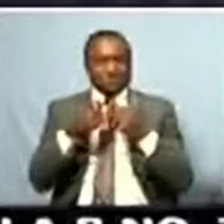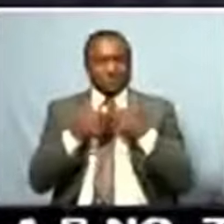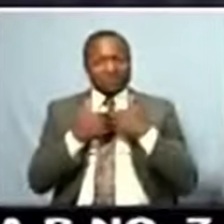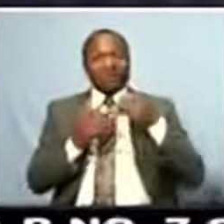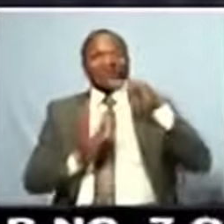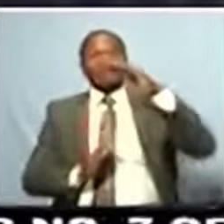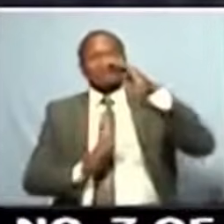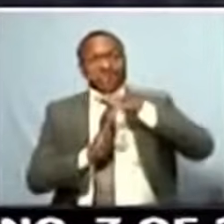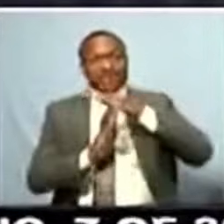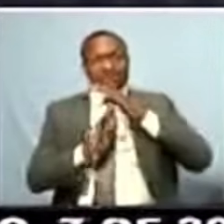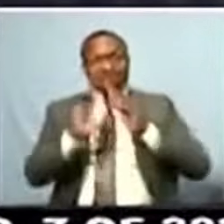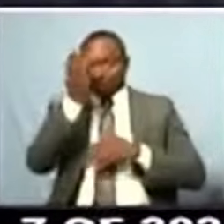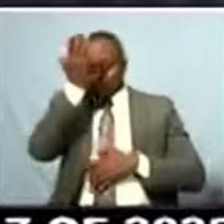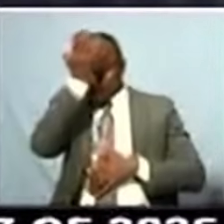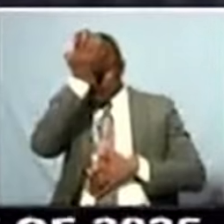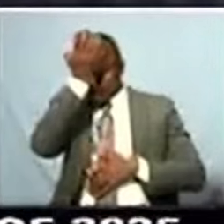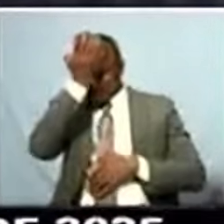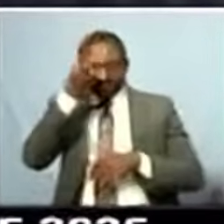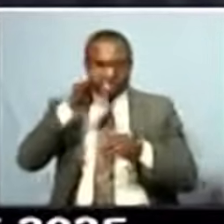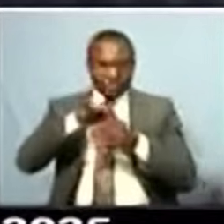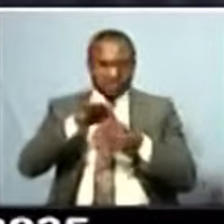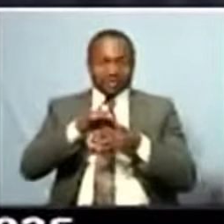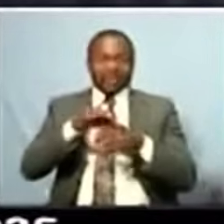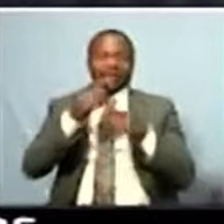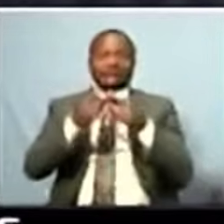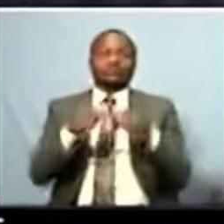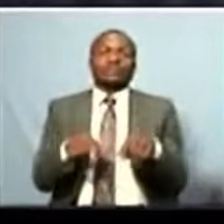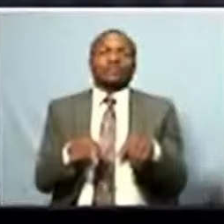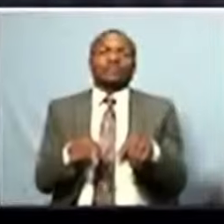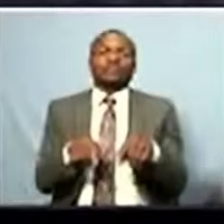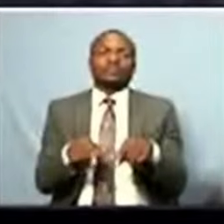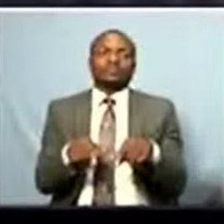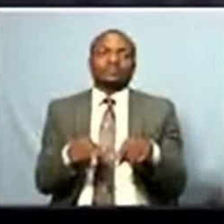fixed date when elections are held.